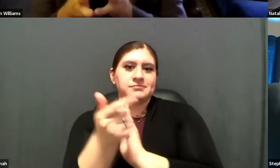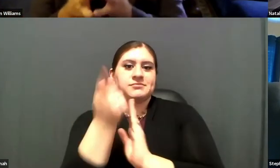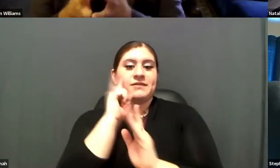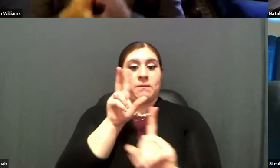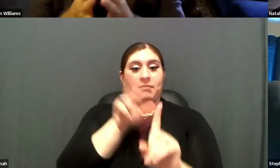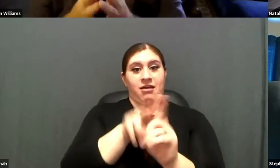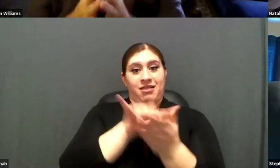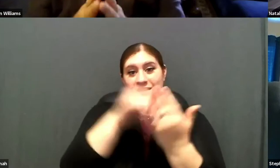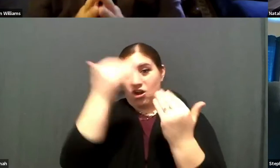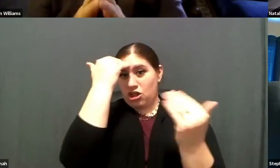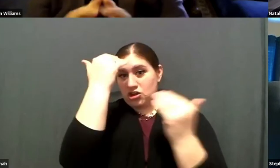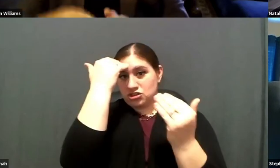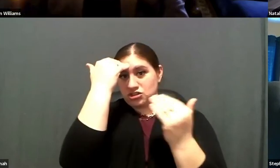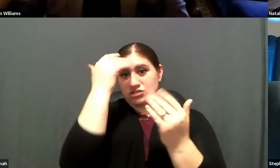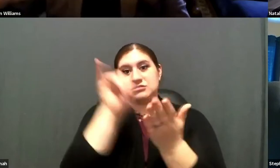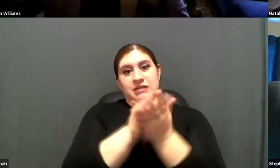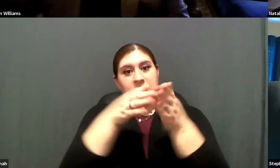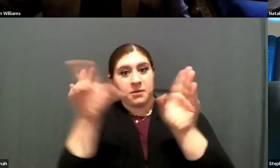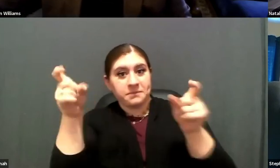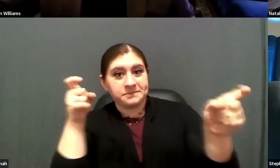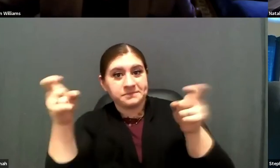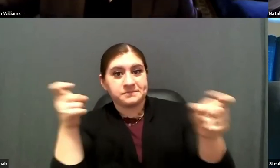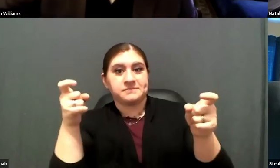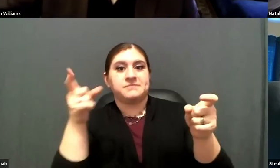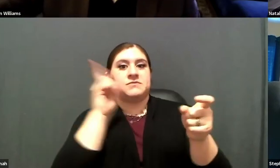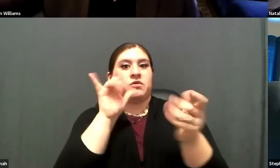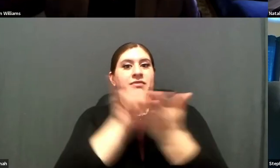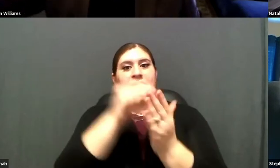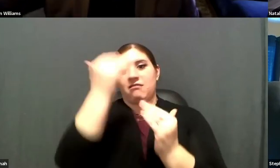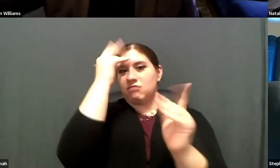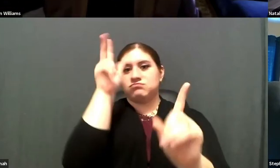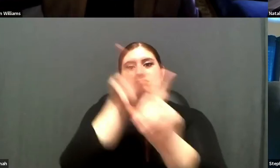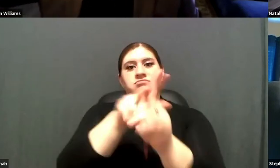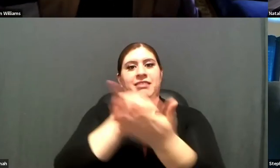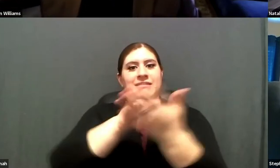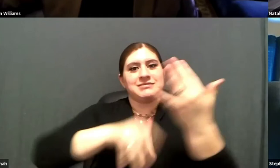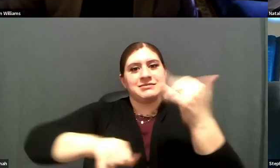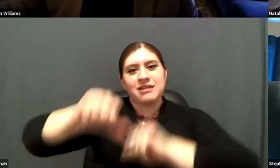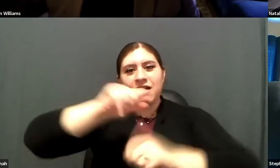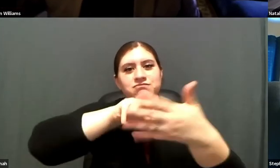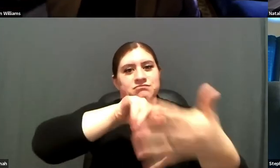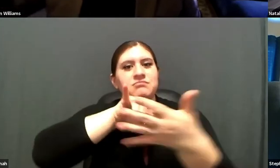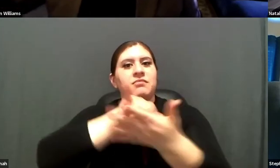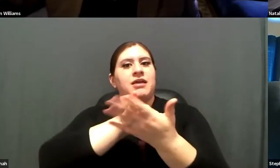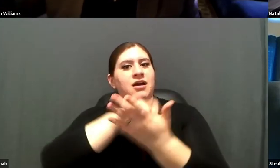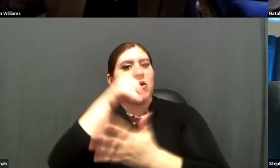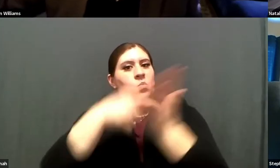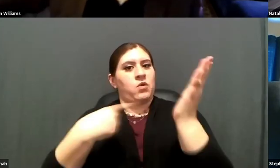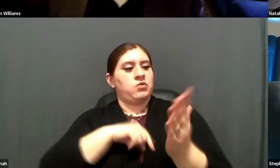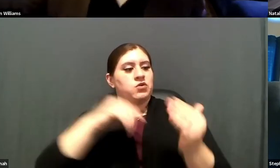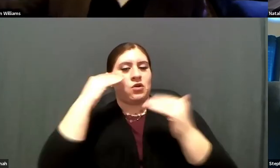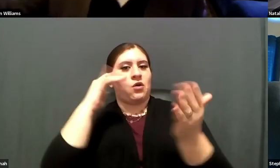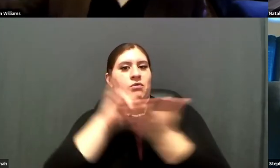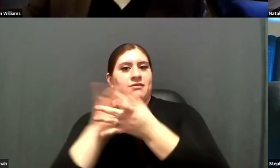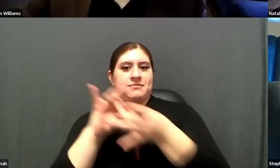the knowledge about public administration, to apply the knowledge about scientific studies, to apply the knowledge of what we know about